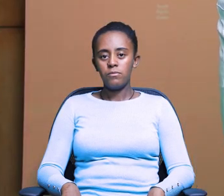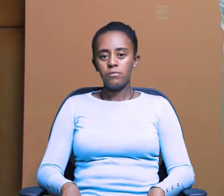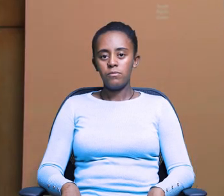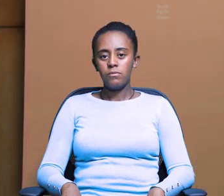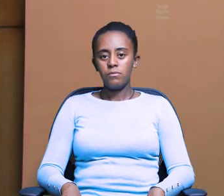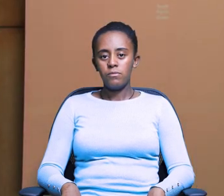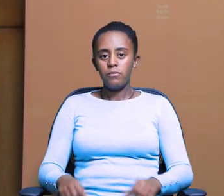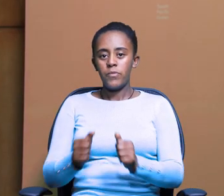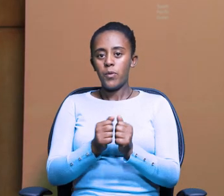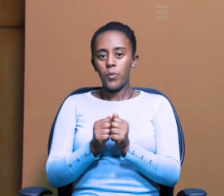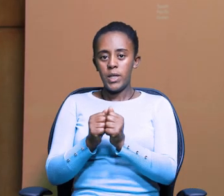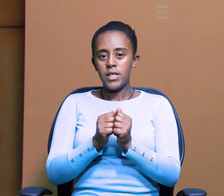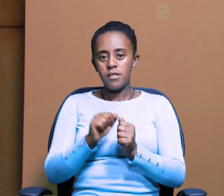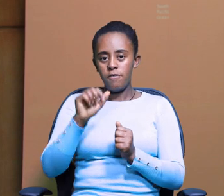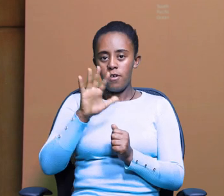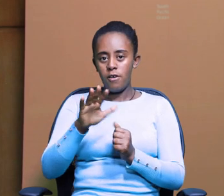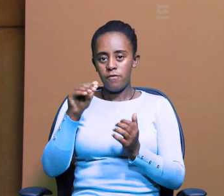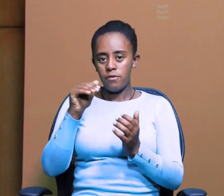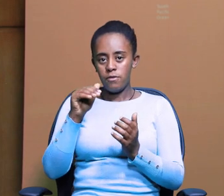with 5,000 turns.